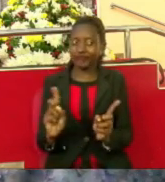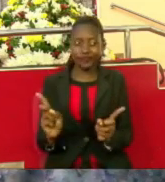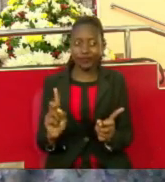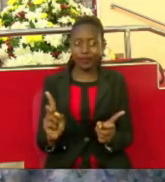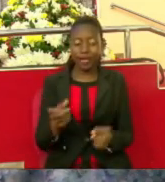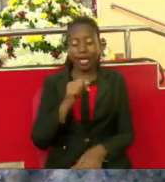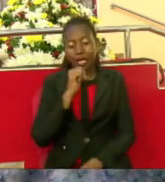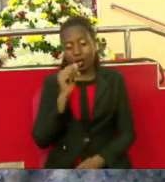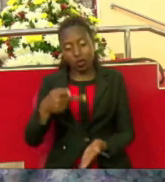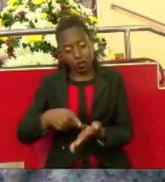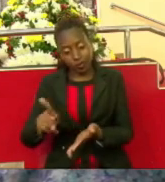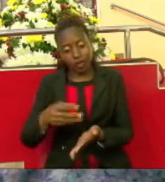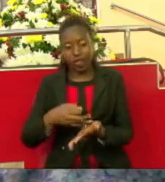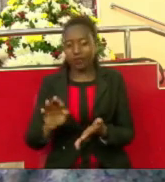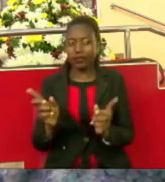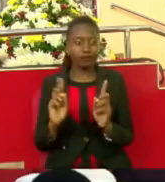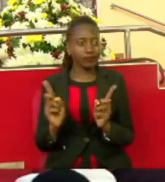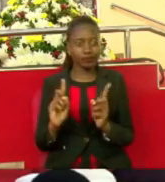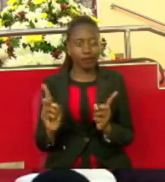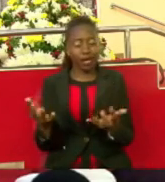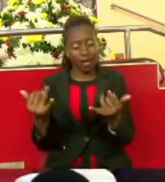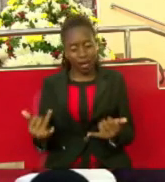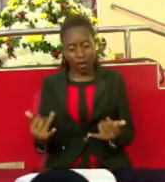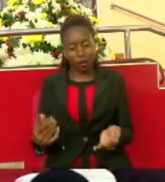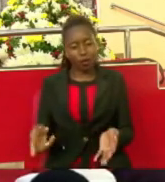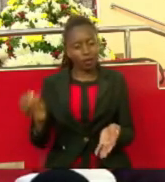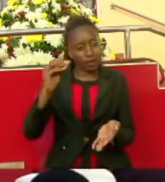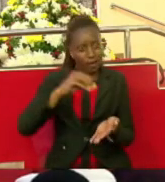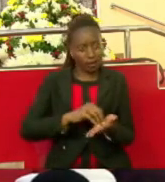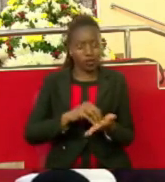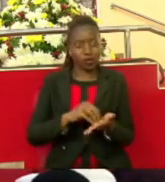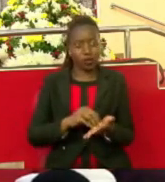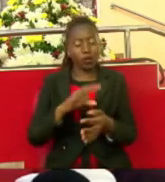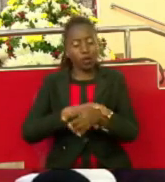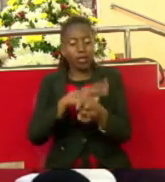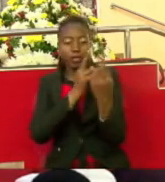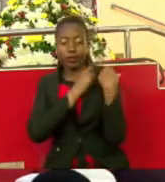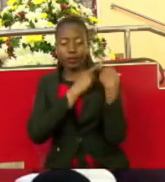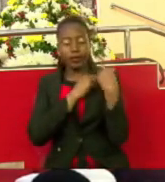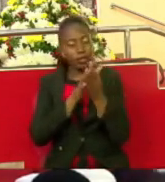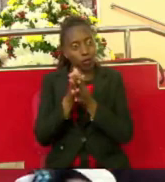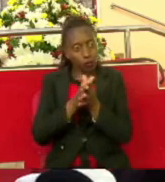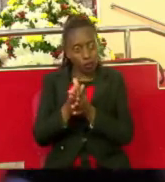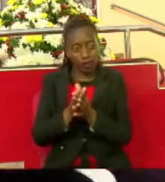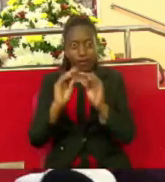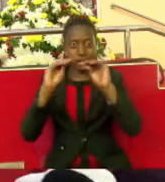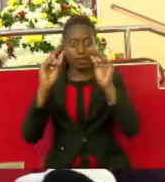not paying the fees, now additional, we take up the responsibility of motivating the teachers.